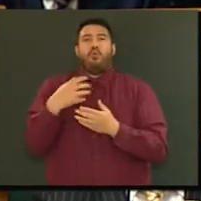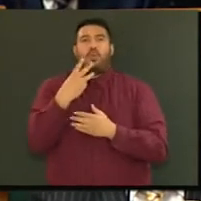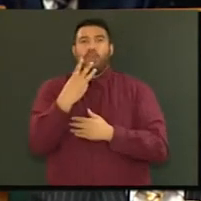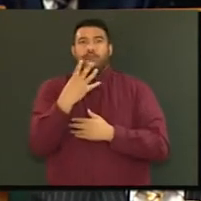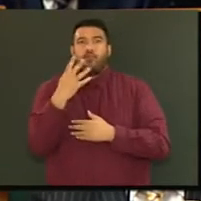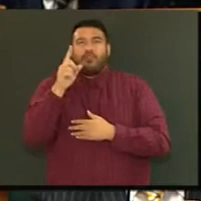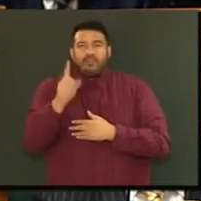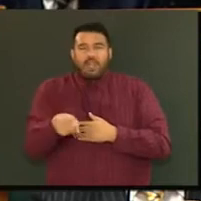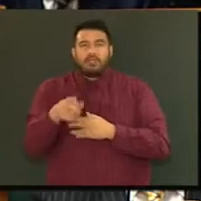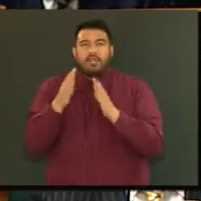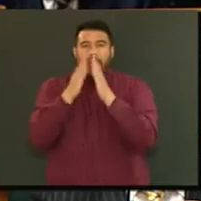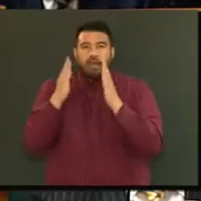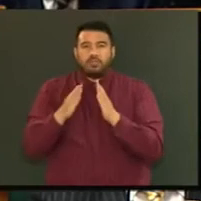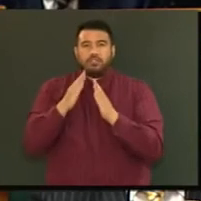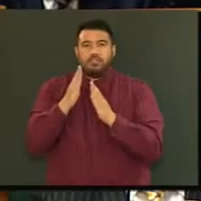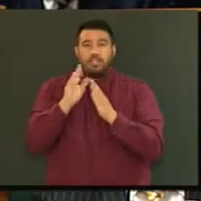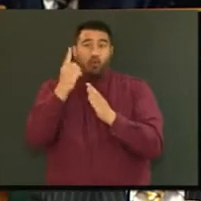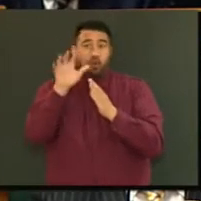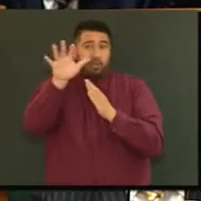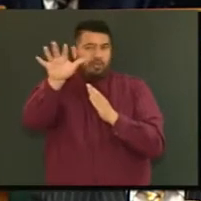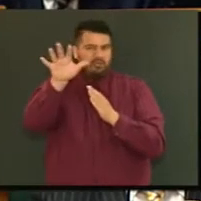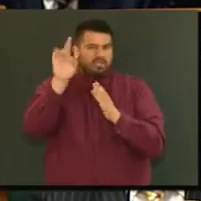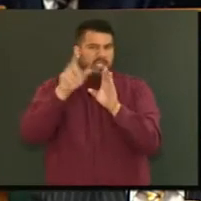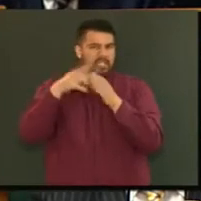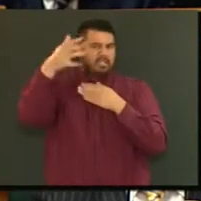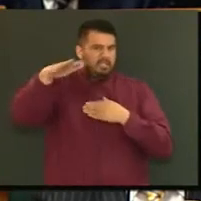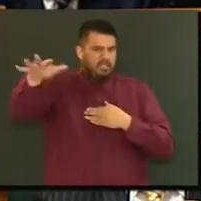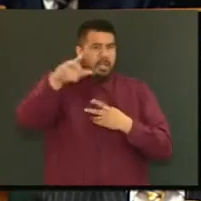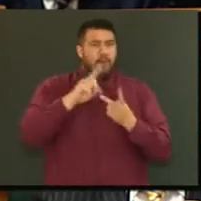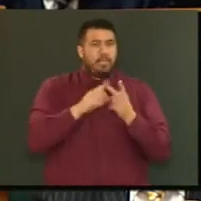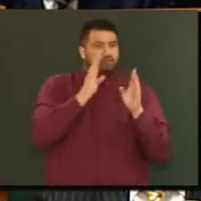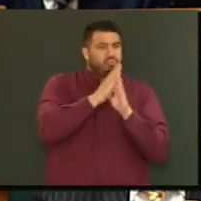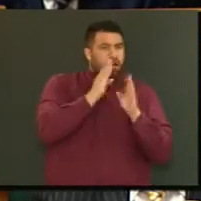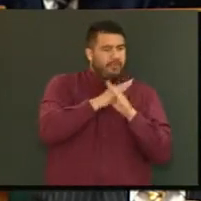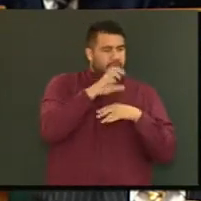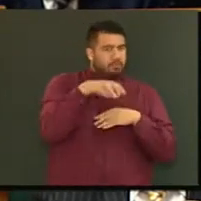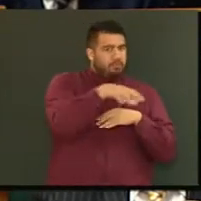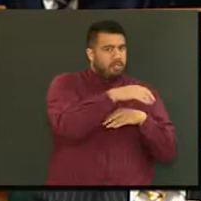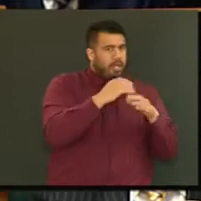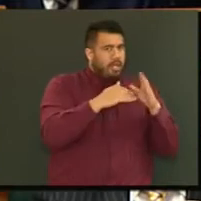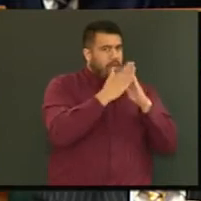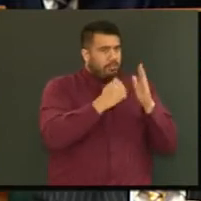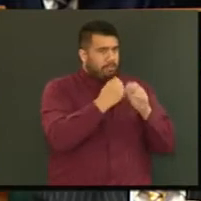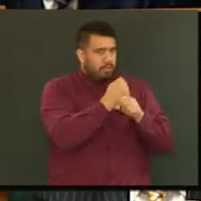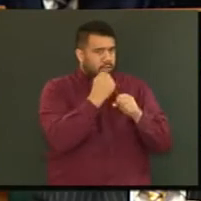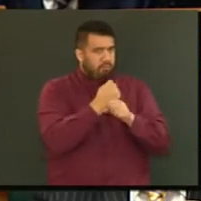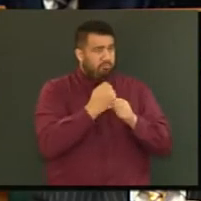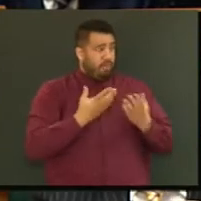Auckland over the next 10 years, alongside the huge growth in private sector housing construction, which is already